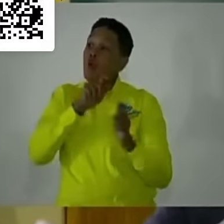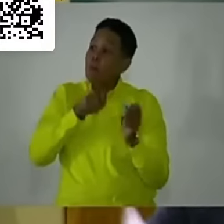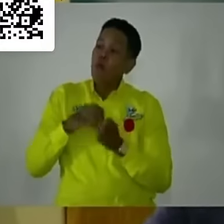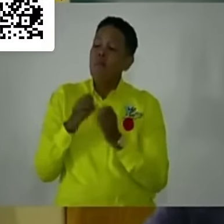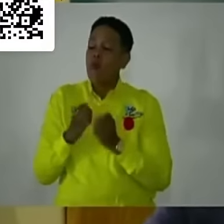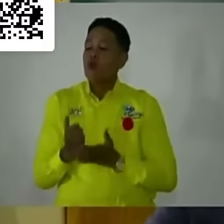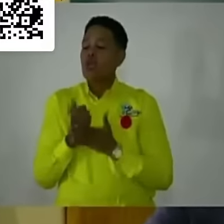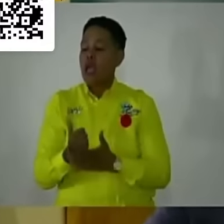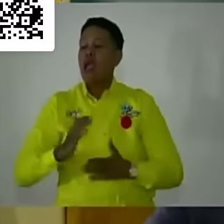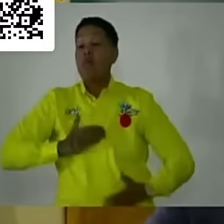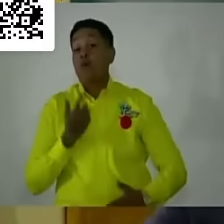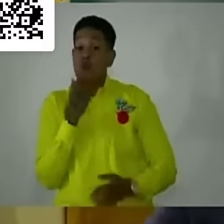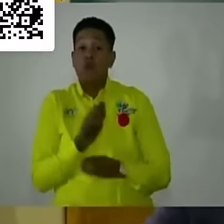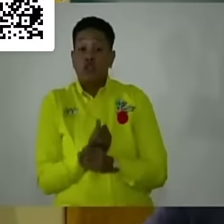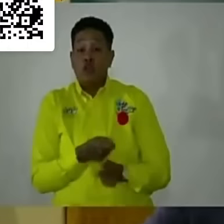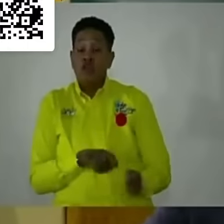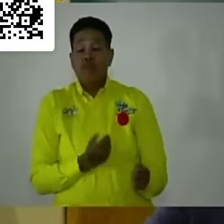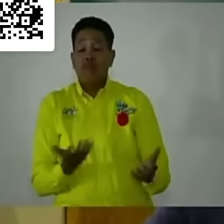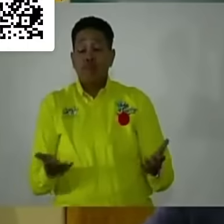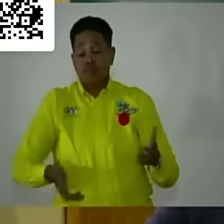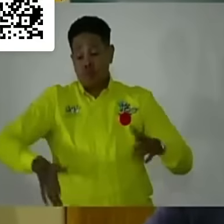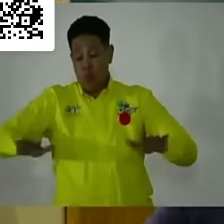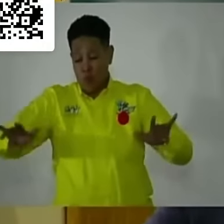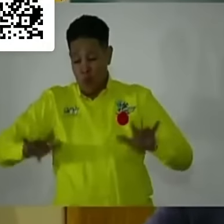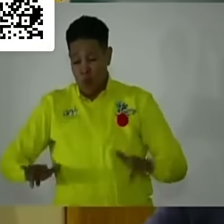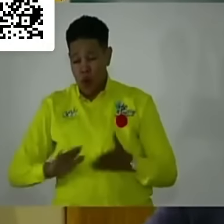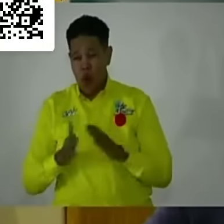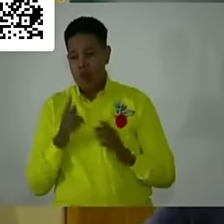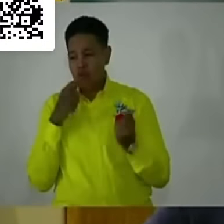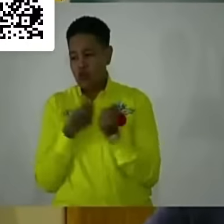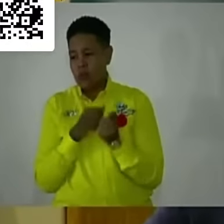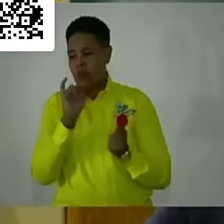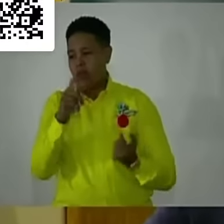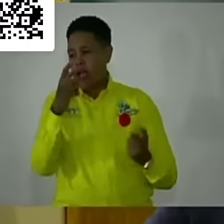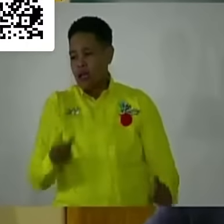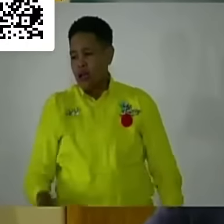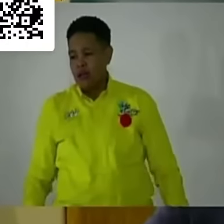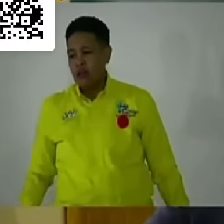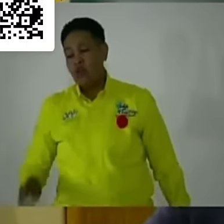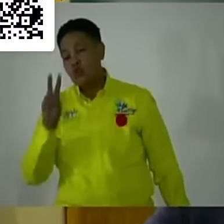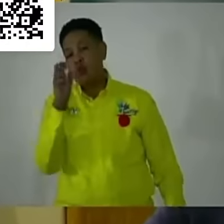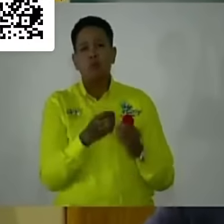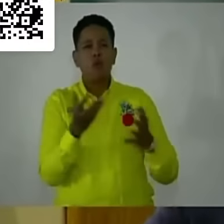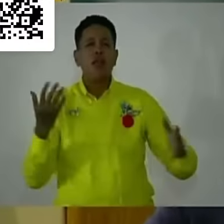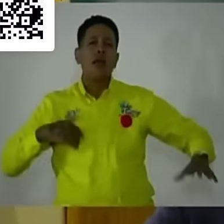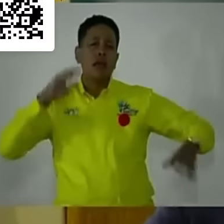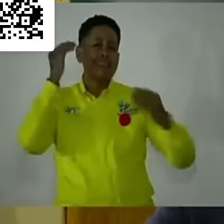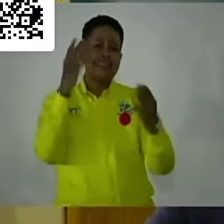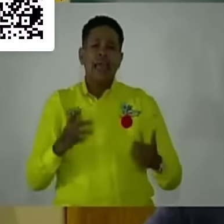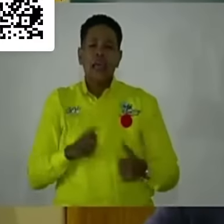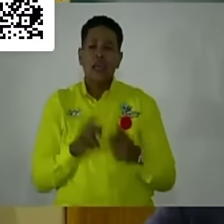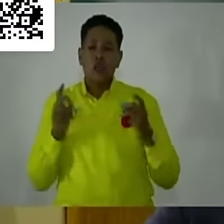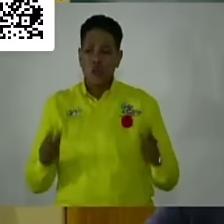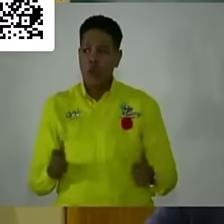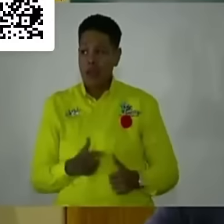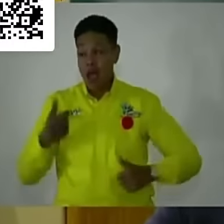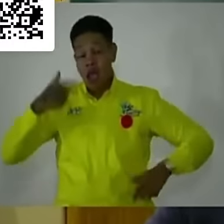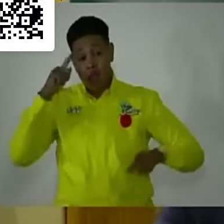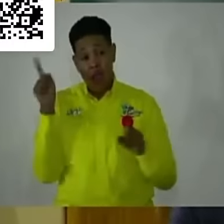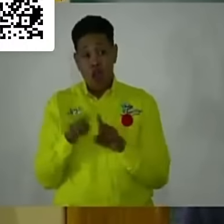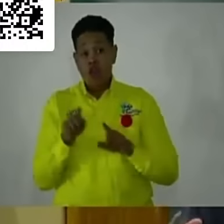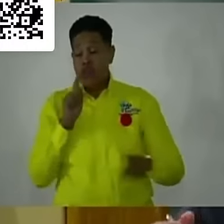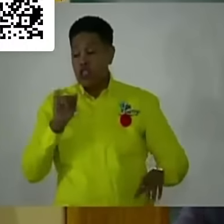help our bauxite communities in that regard. The two more things that I will say quickly. I agree,